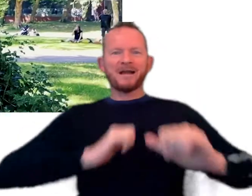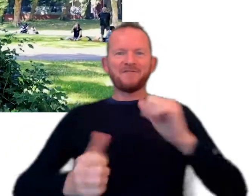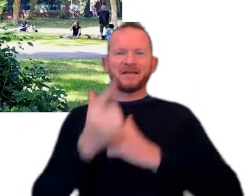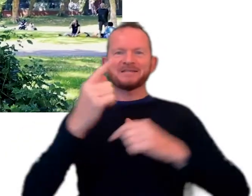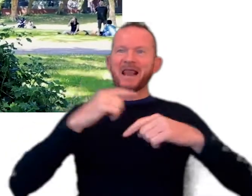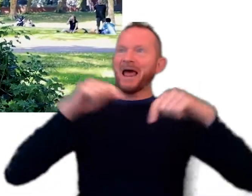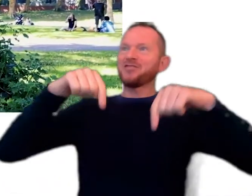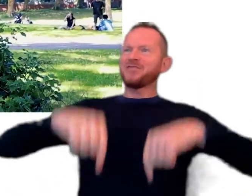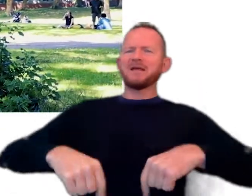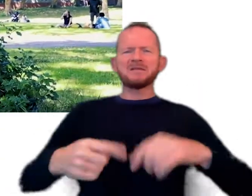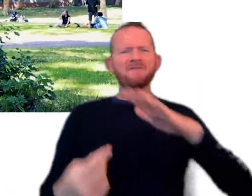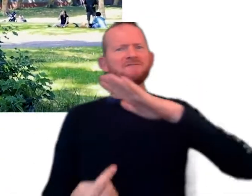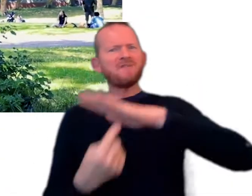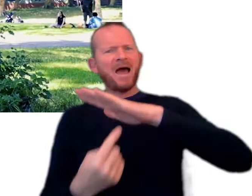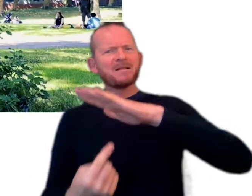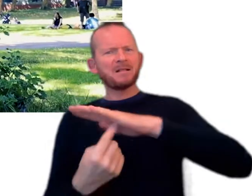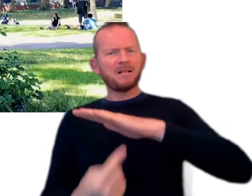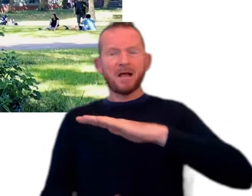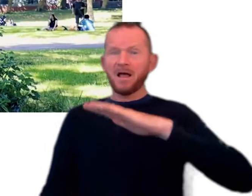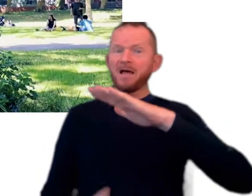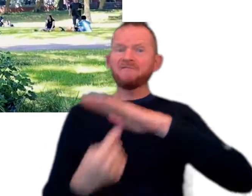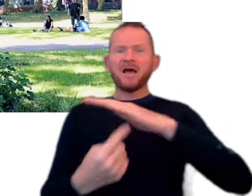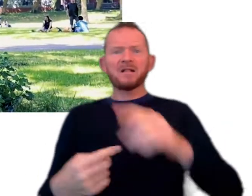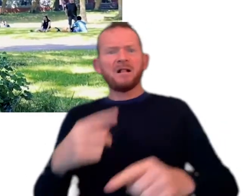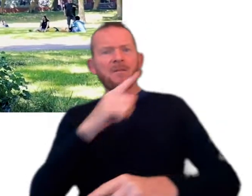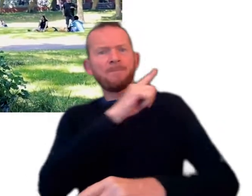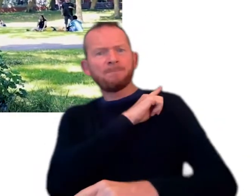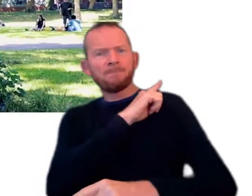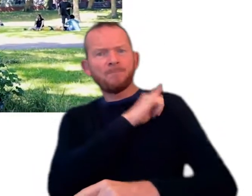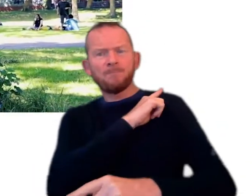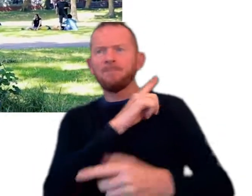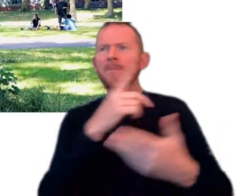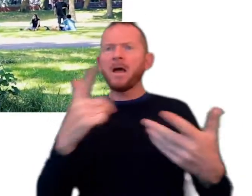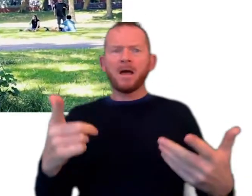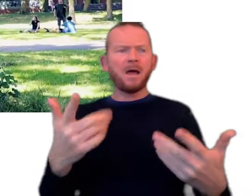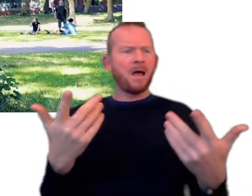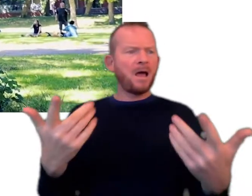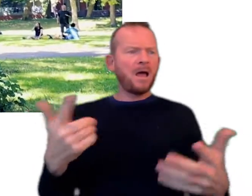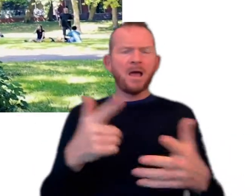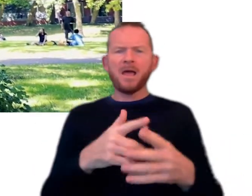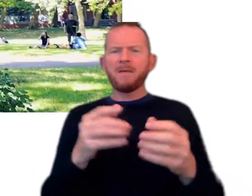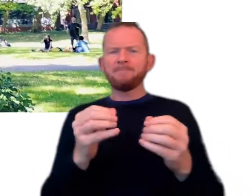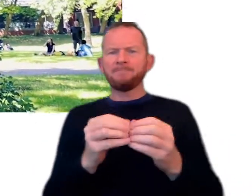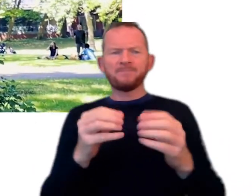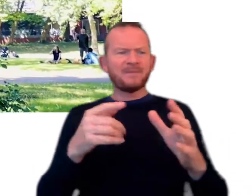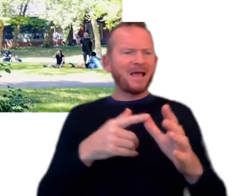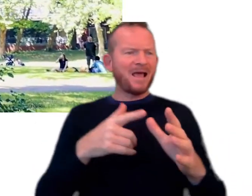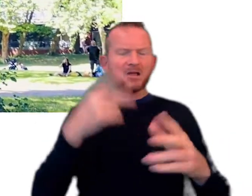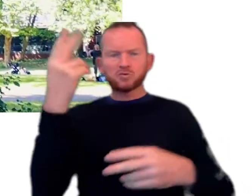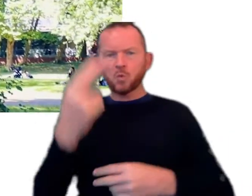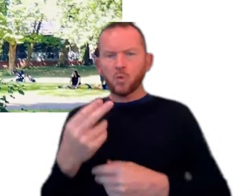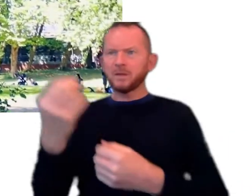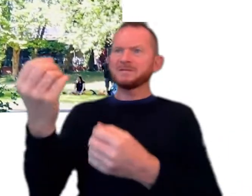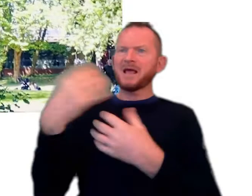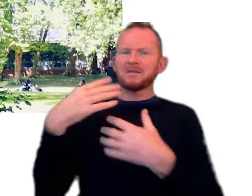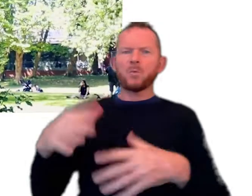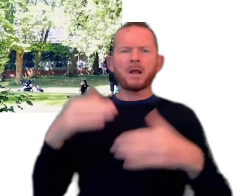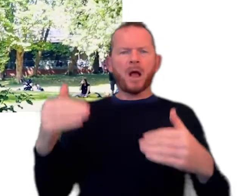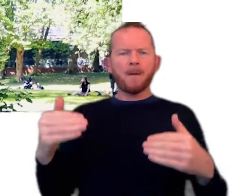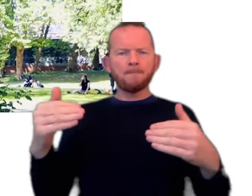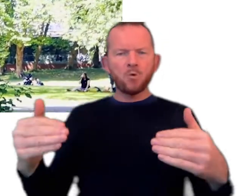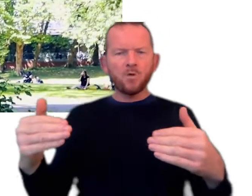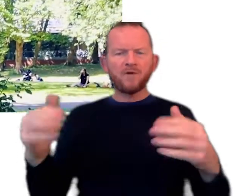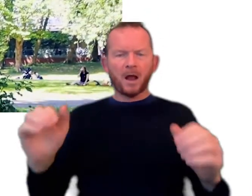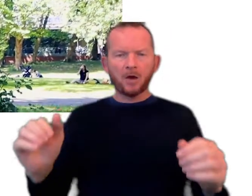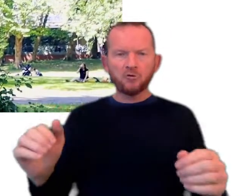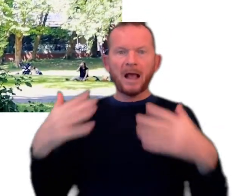And they are vital because we have ABAs, schools, telling us we cannot move, we cannot